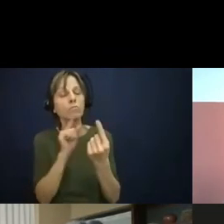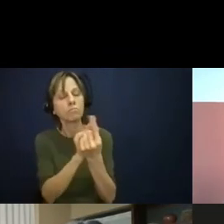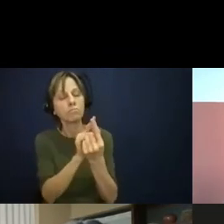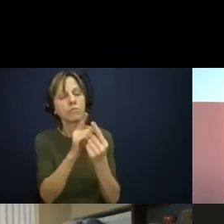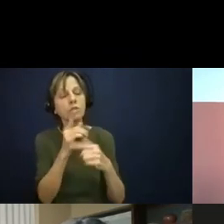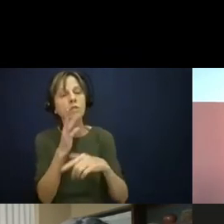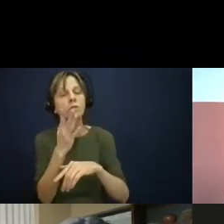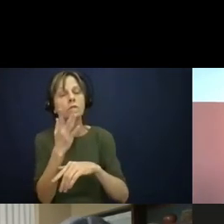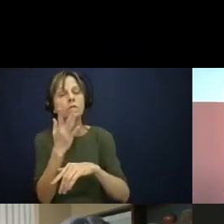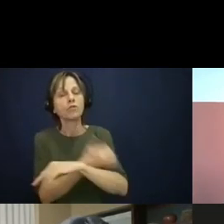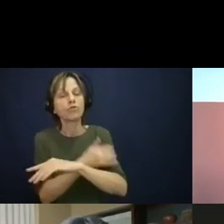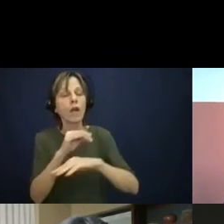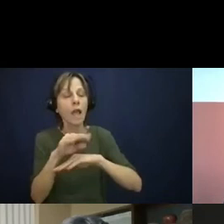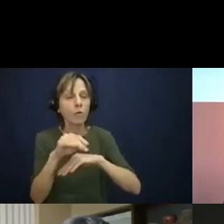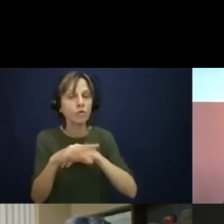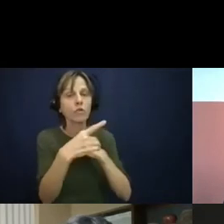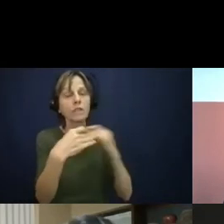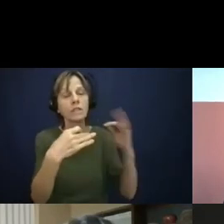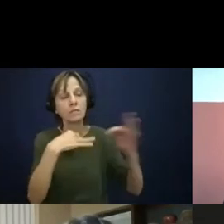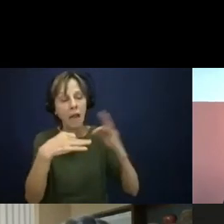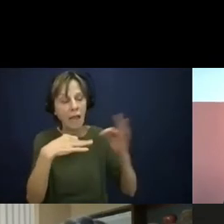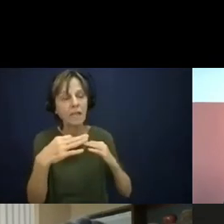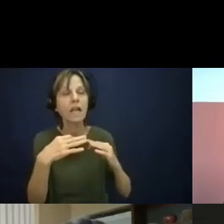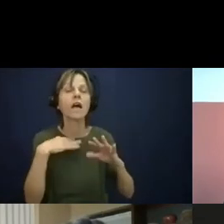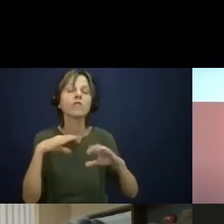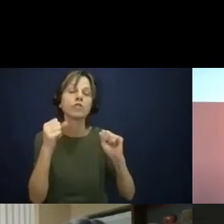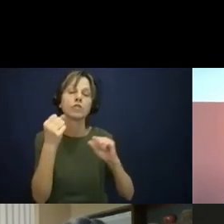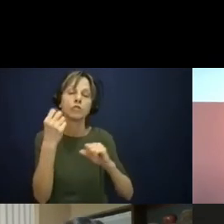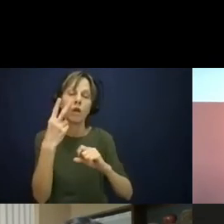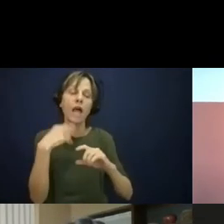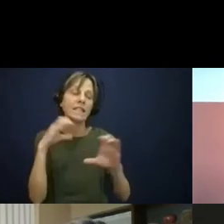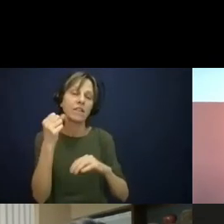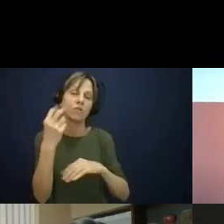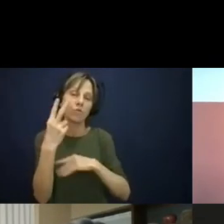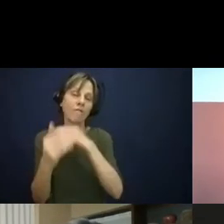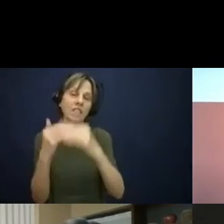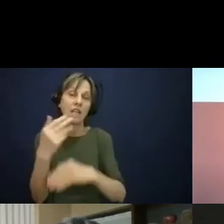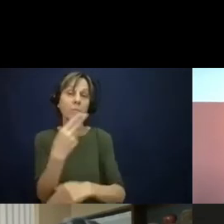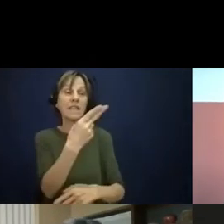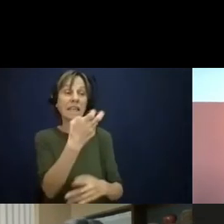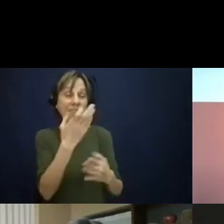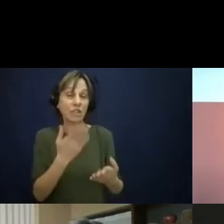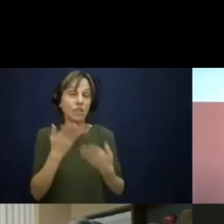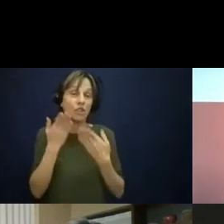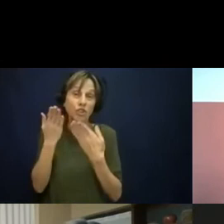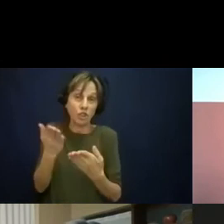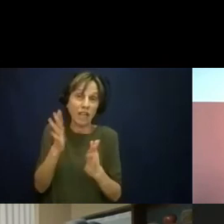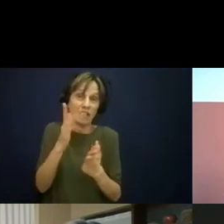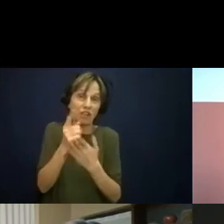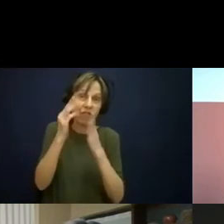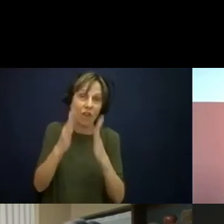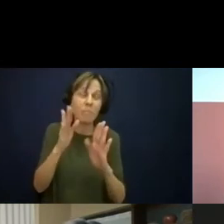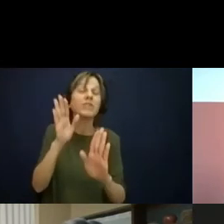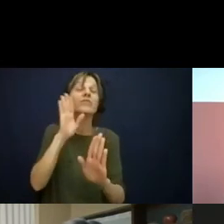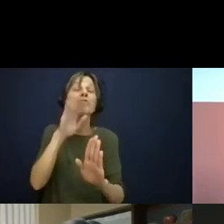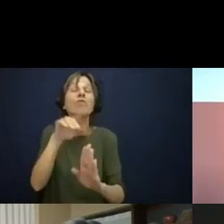12 steps, all of that. And he just suggested get a therapist. Now, where I come from, you don't talk to no therapist. You talk about it in